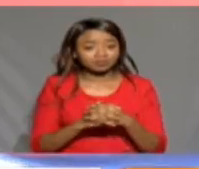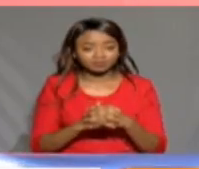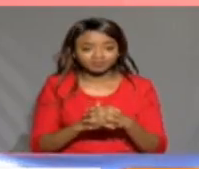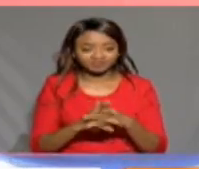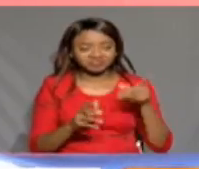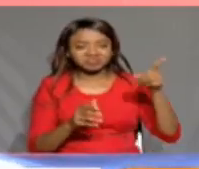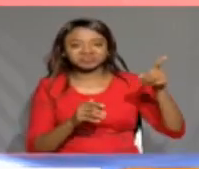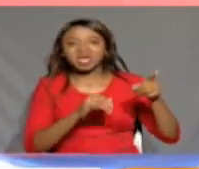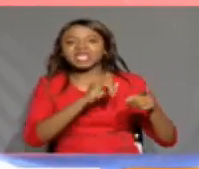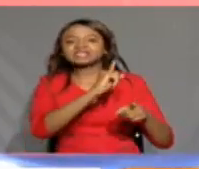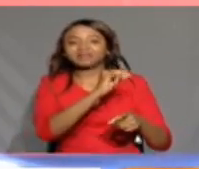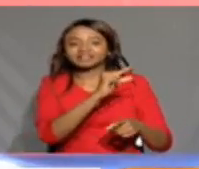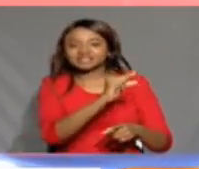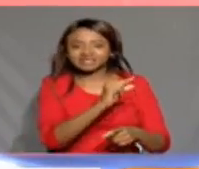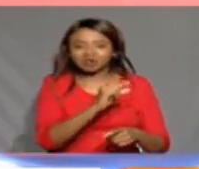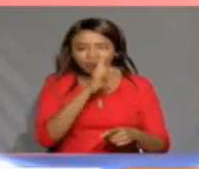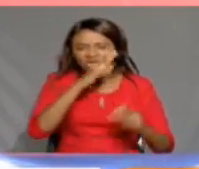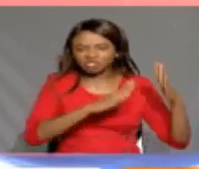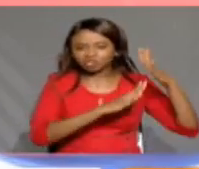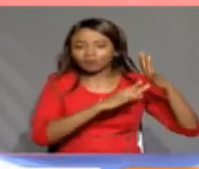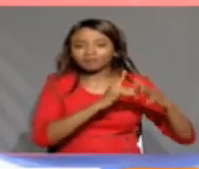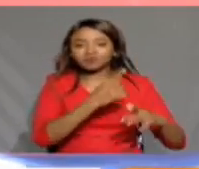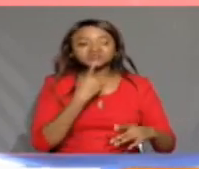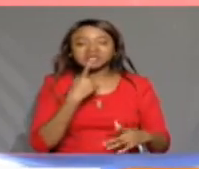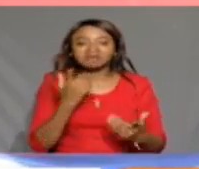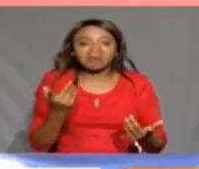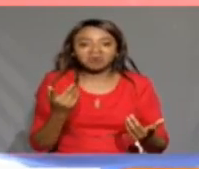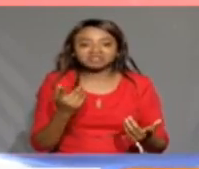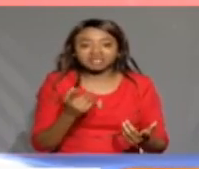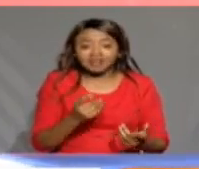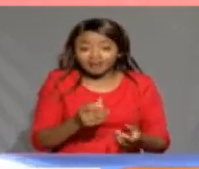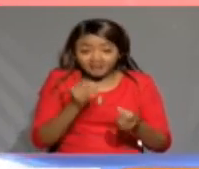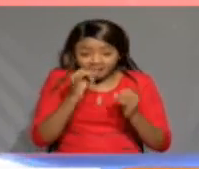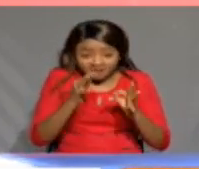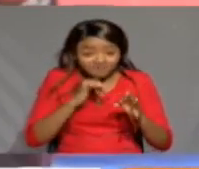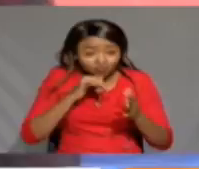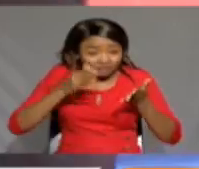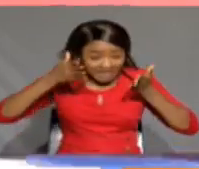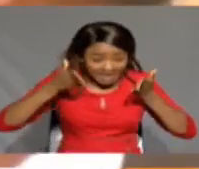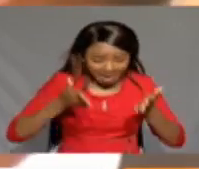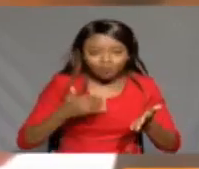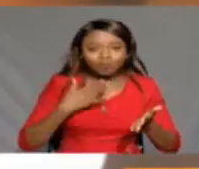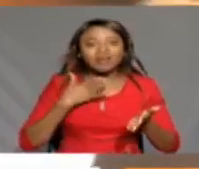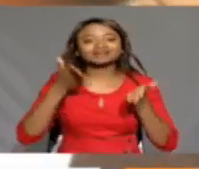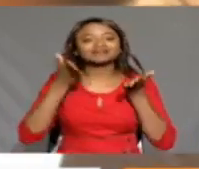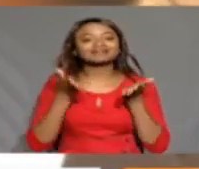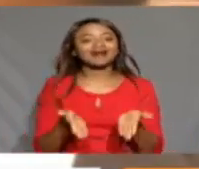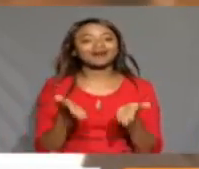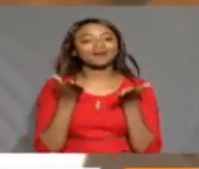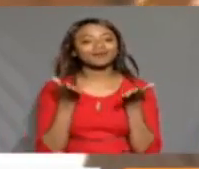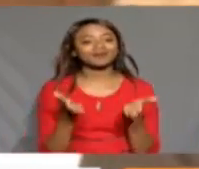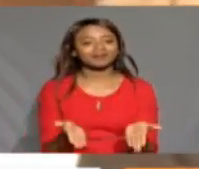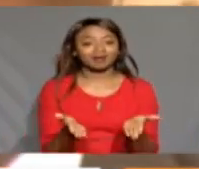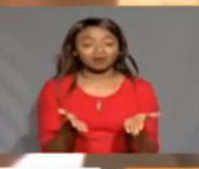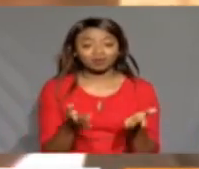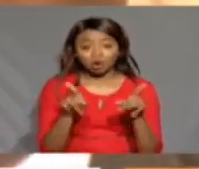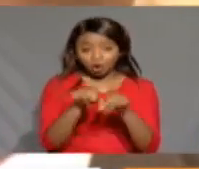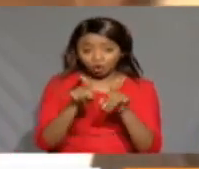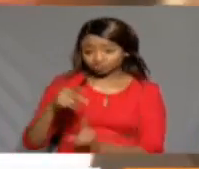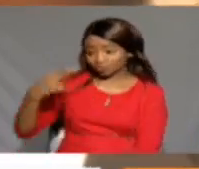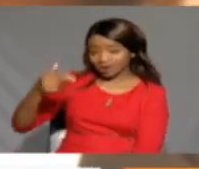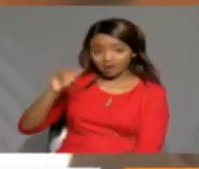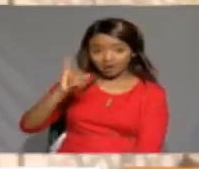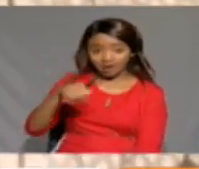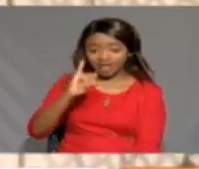Wewe Inspector General sikia mudhama akisema. Na kama sio sasa, ni sasa hivi. DPP Haji promised to